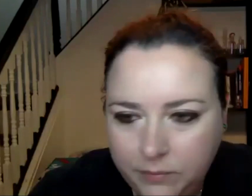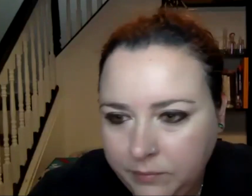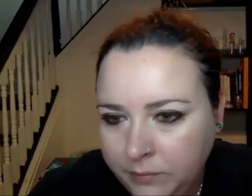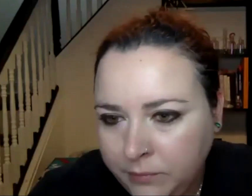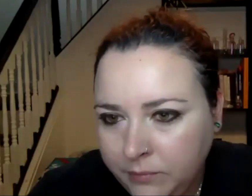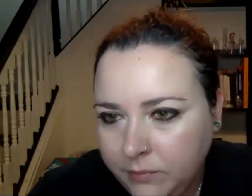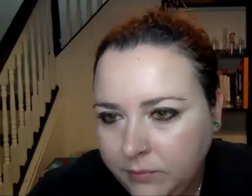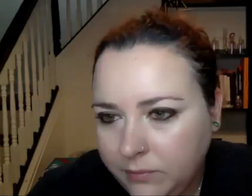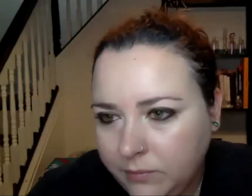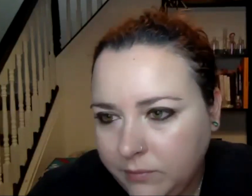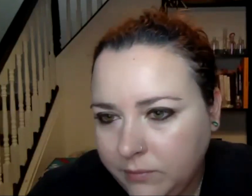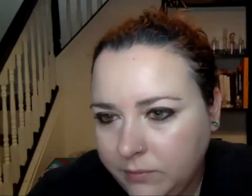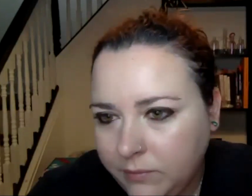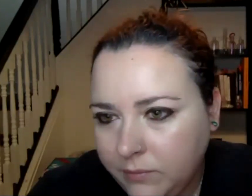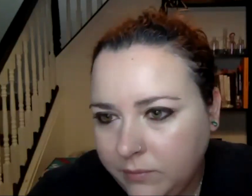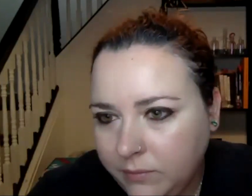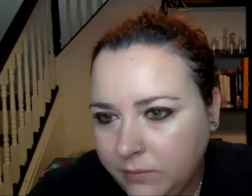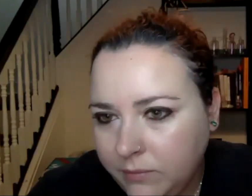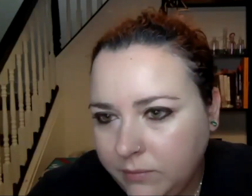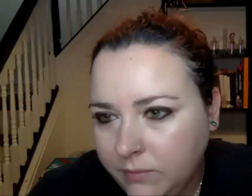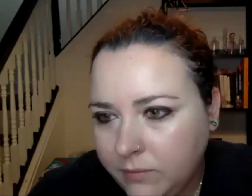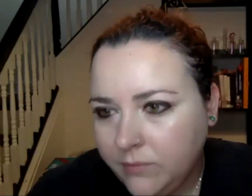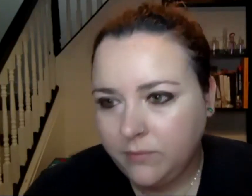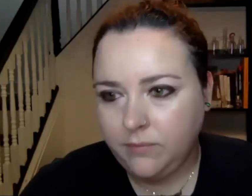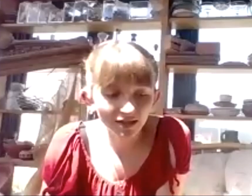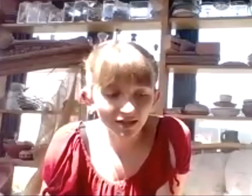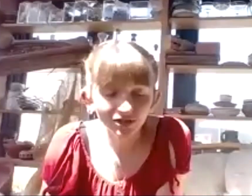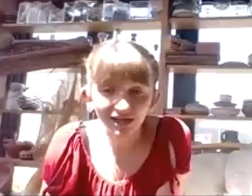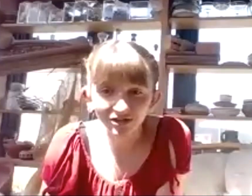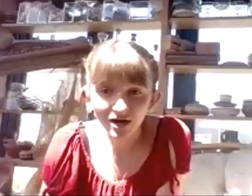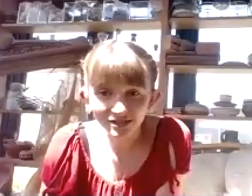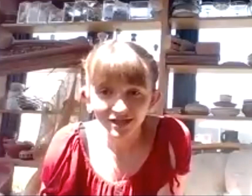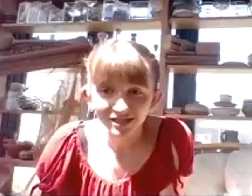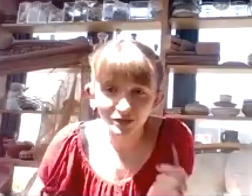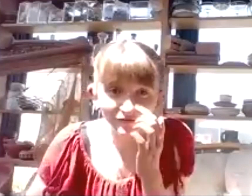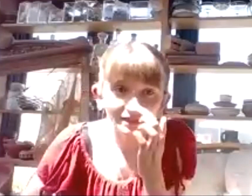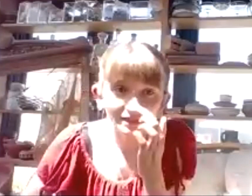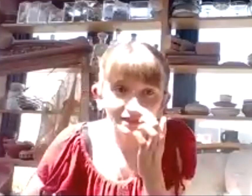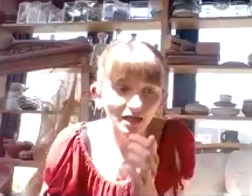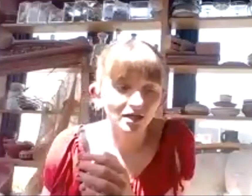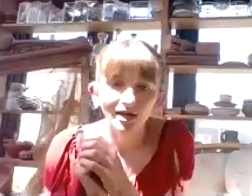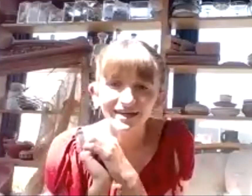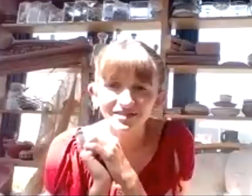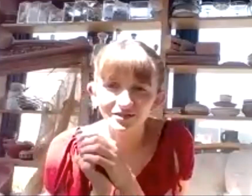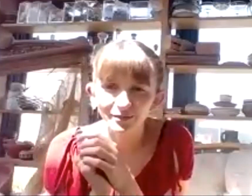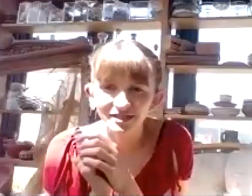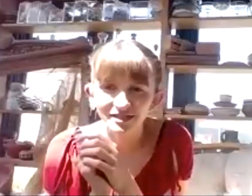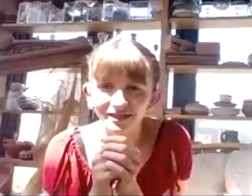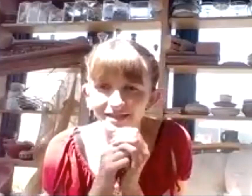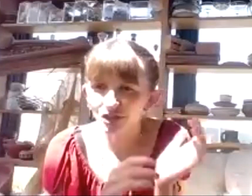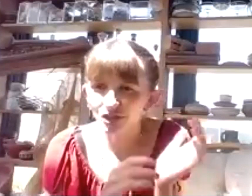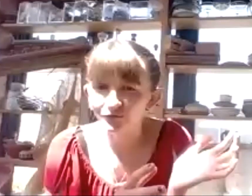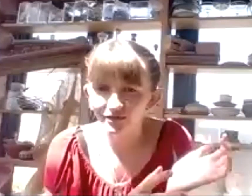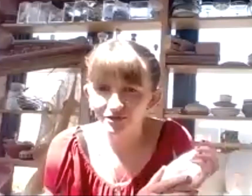is dinosaurs. And right now I'm studying Triceratops, specifically a certain specimen. It's